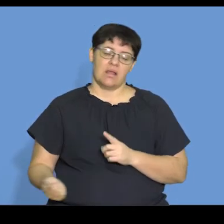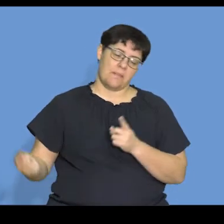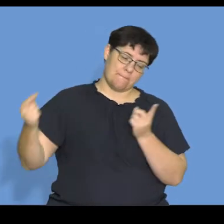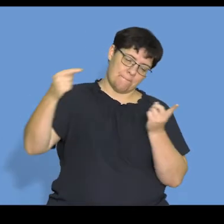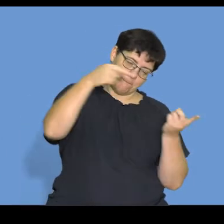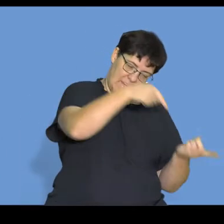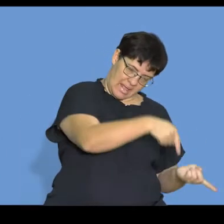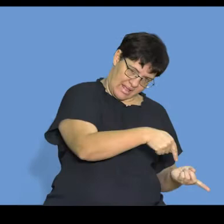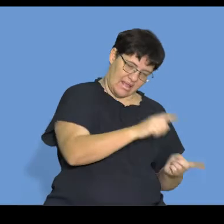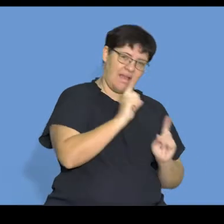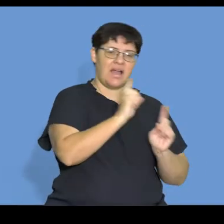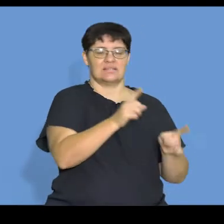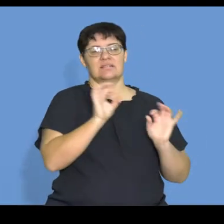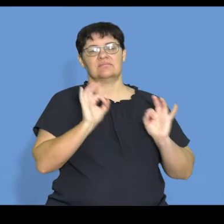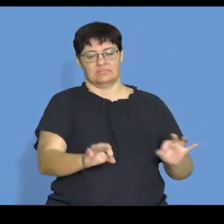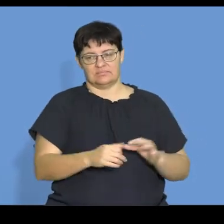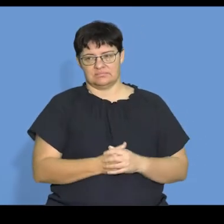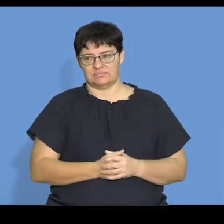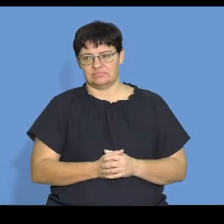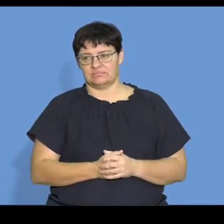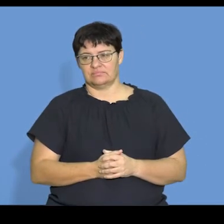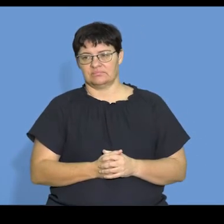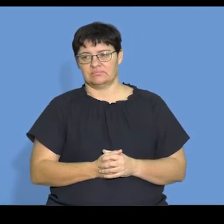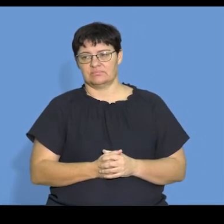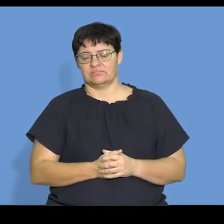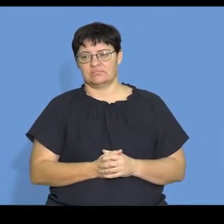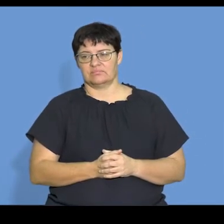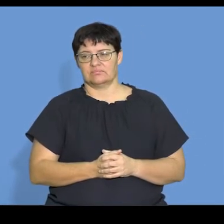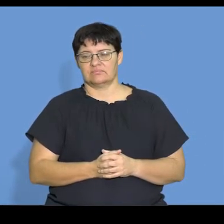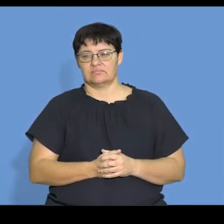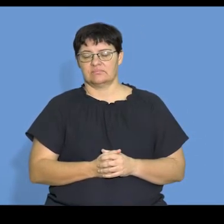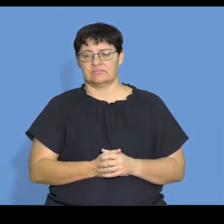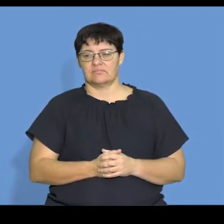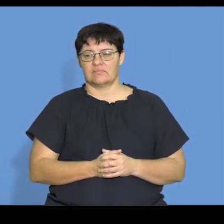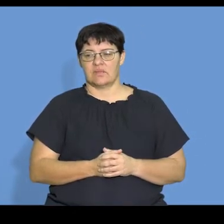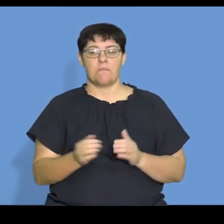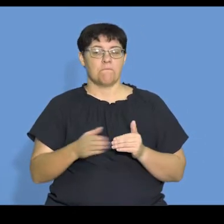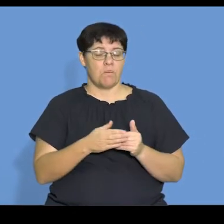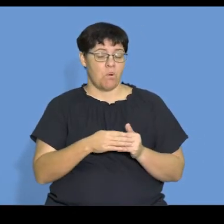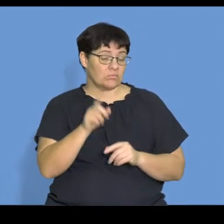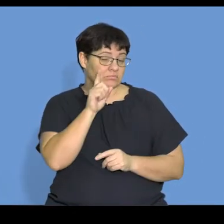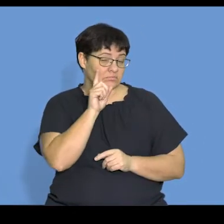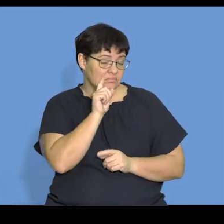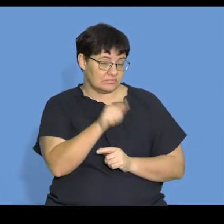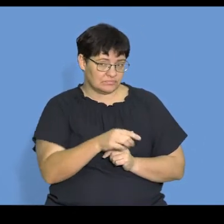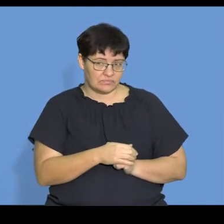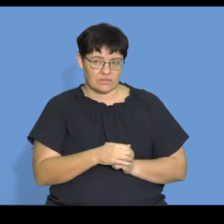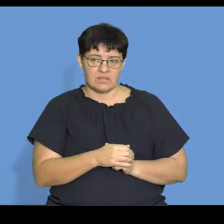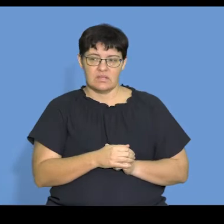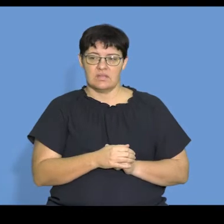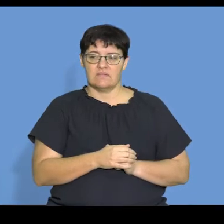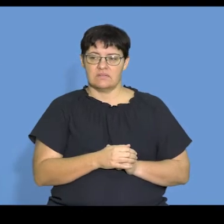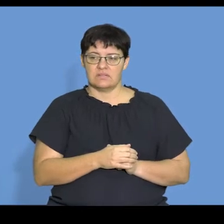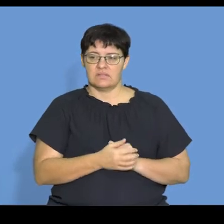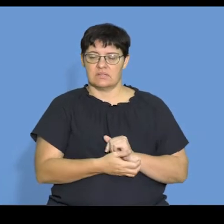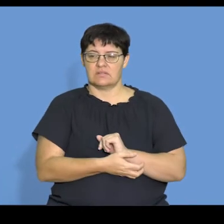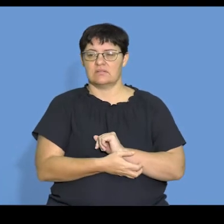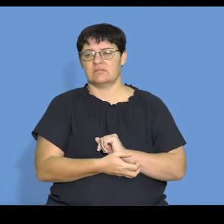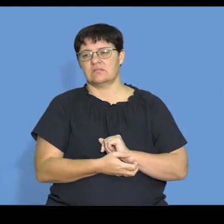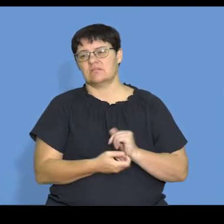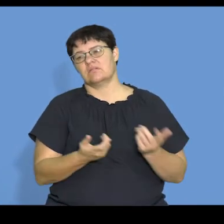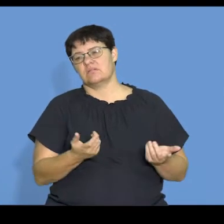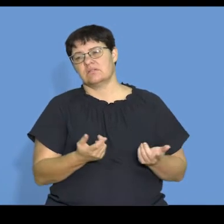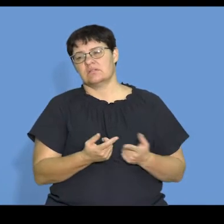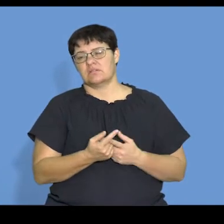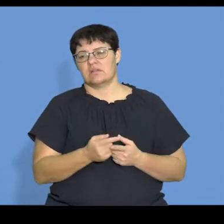to what the question was. Let's just test one more. If I multiply out here, firstly you multiply